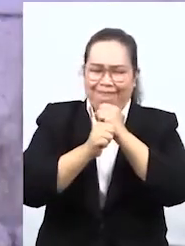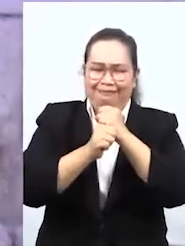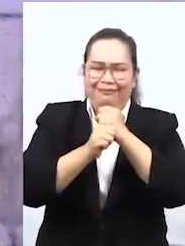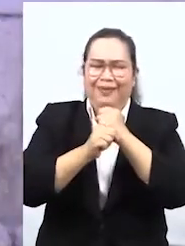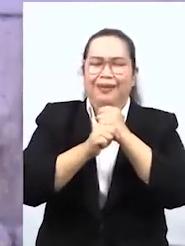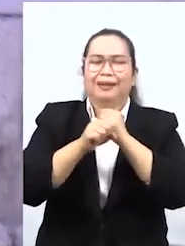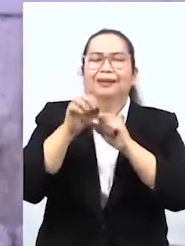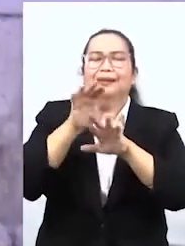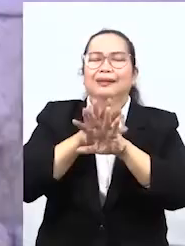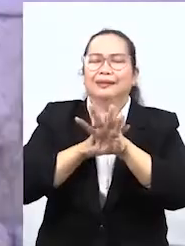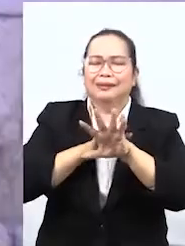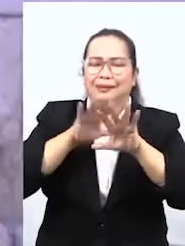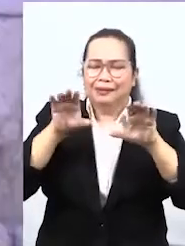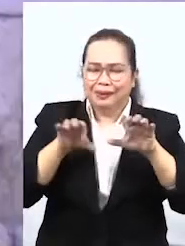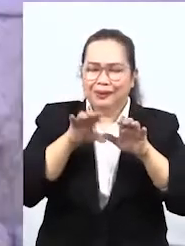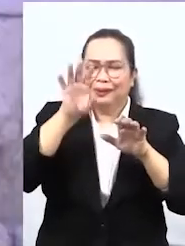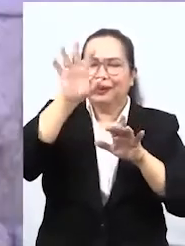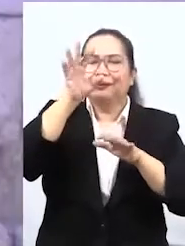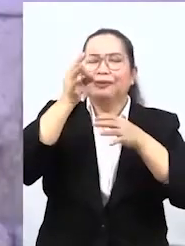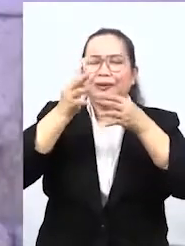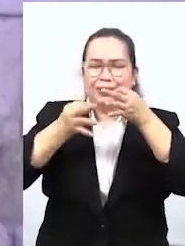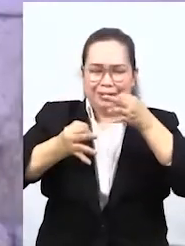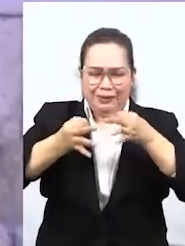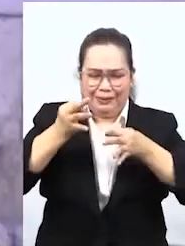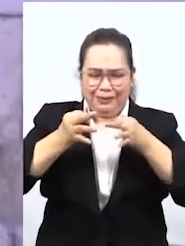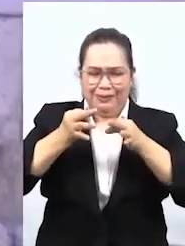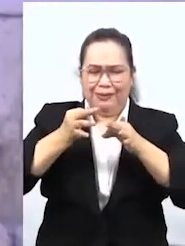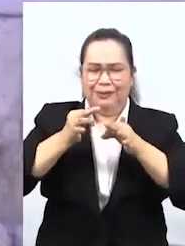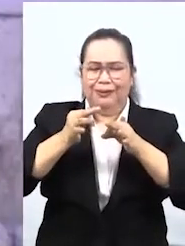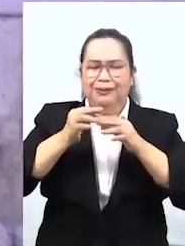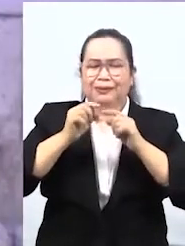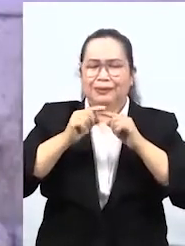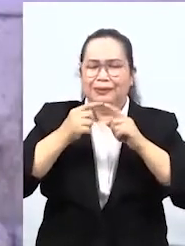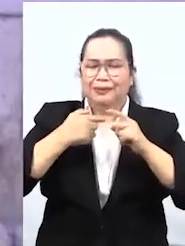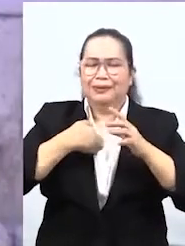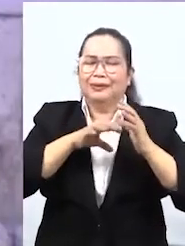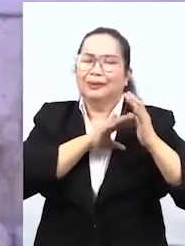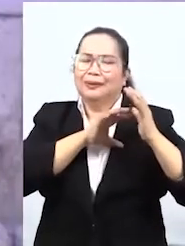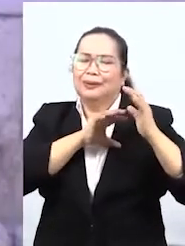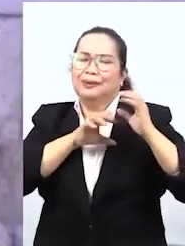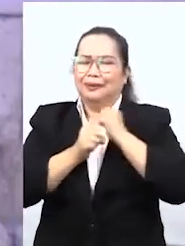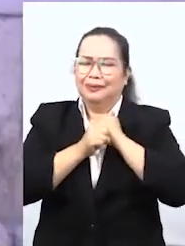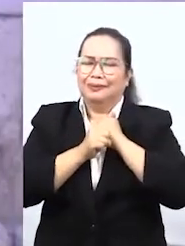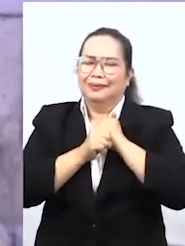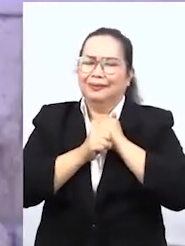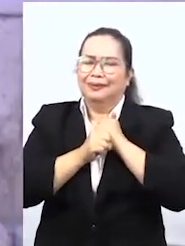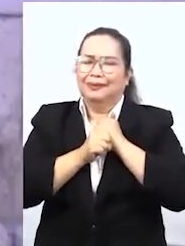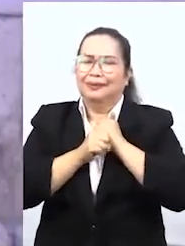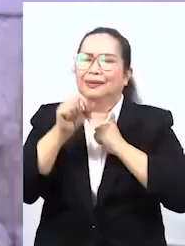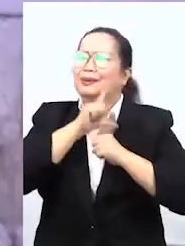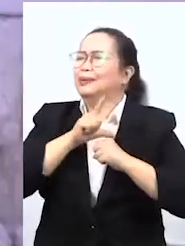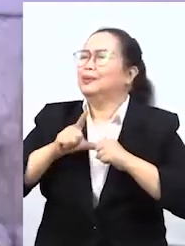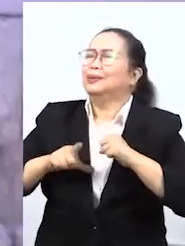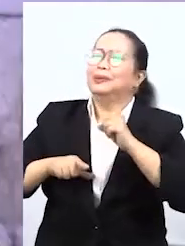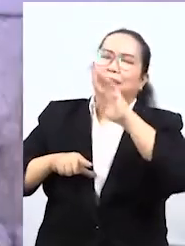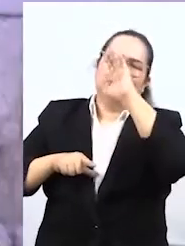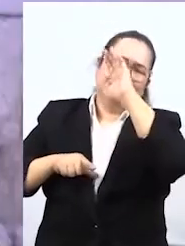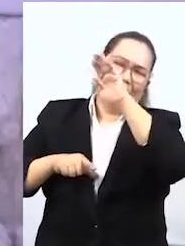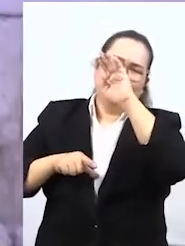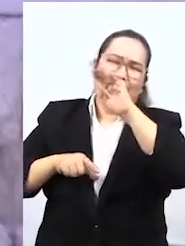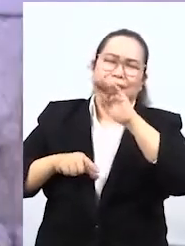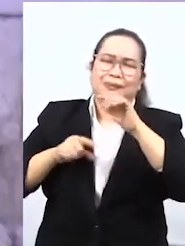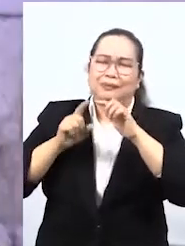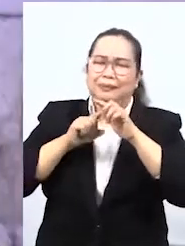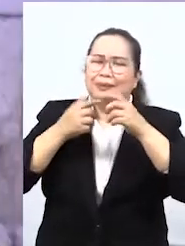slow work of your justice help us to Be confident Lord in